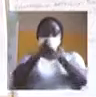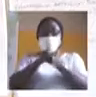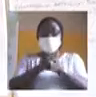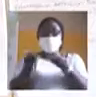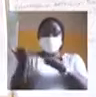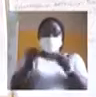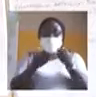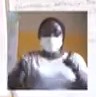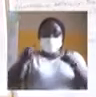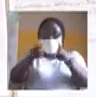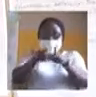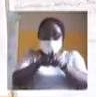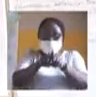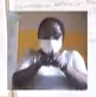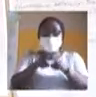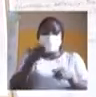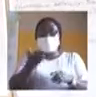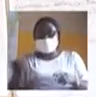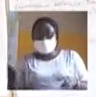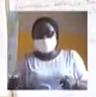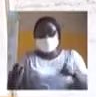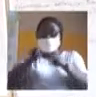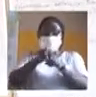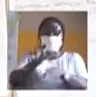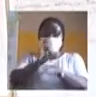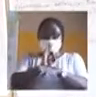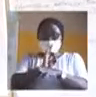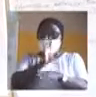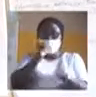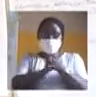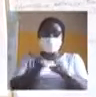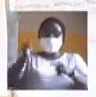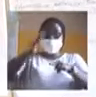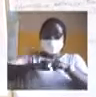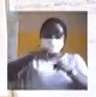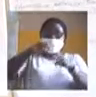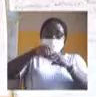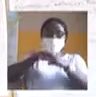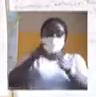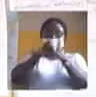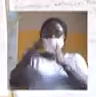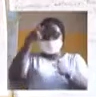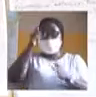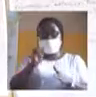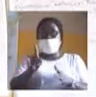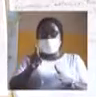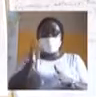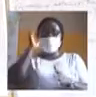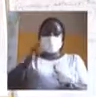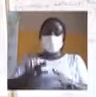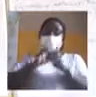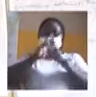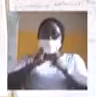that an increase in the demand for one will result in a fall in the demand for the